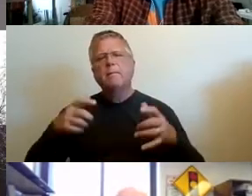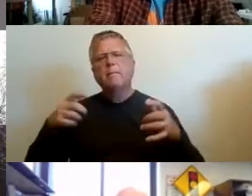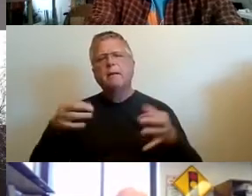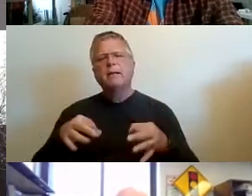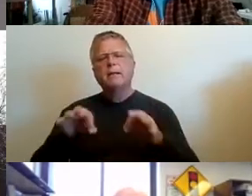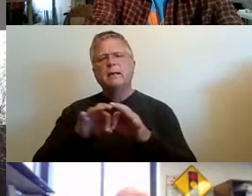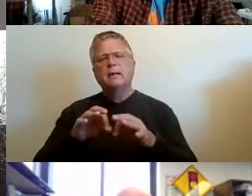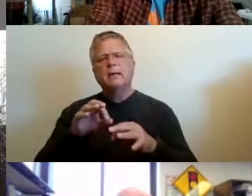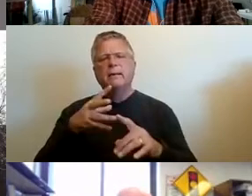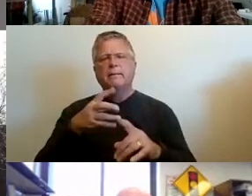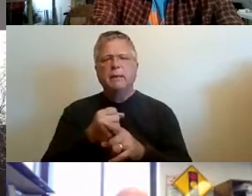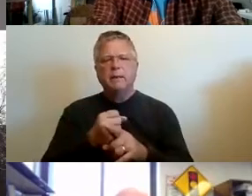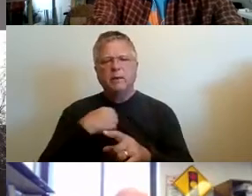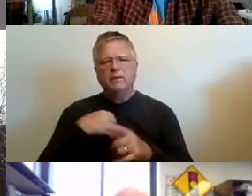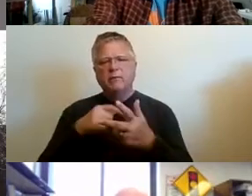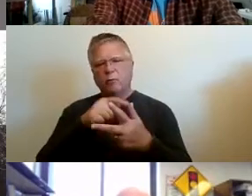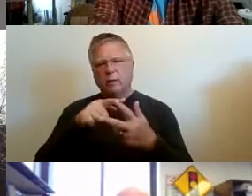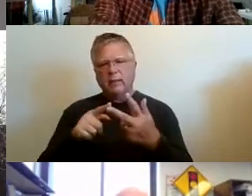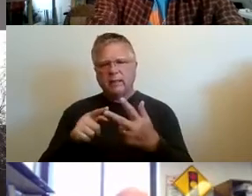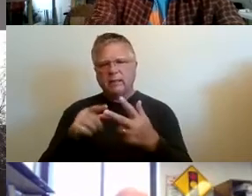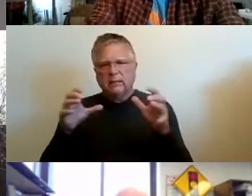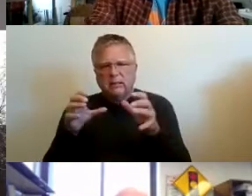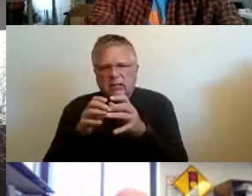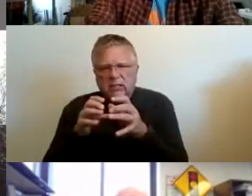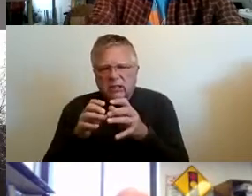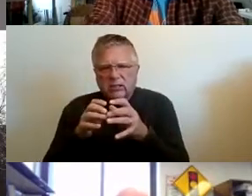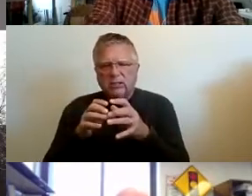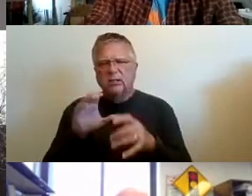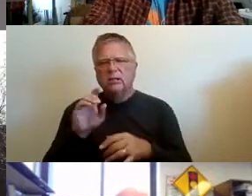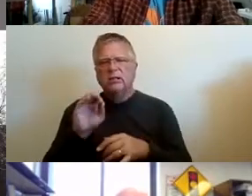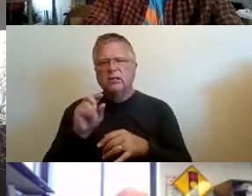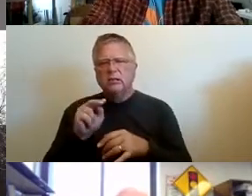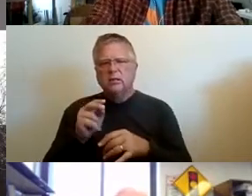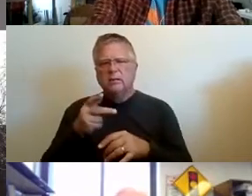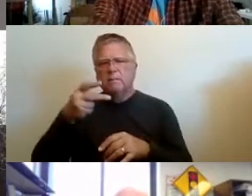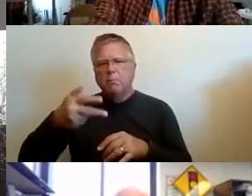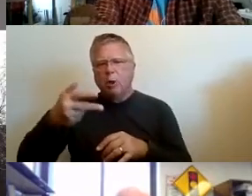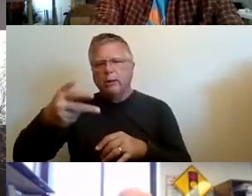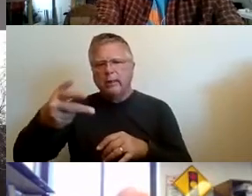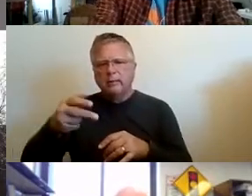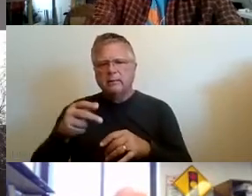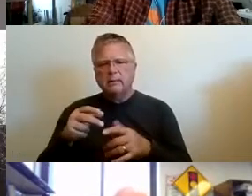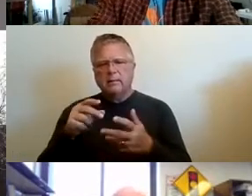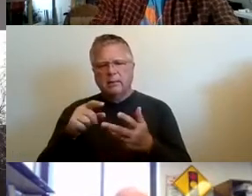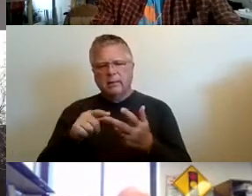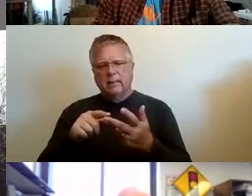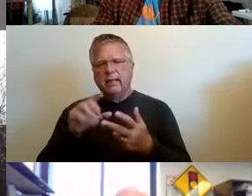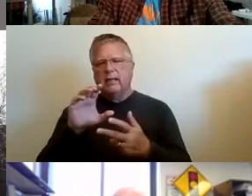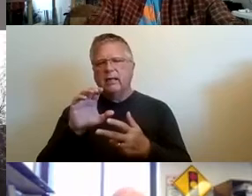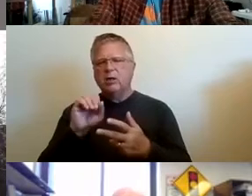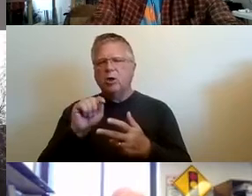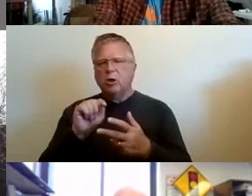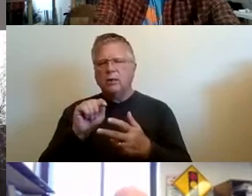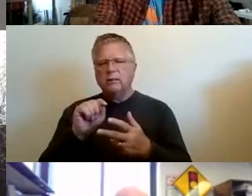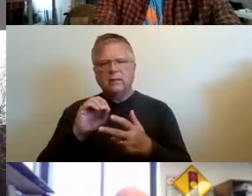things: traffic congestion, parking, and cost. So none of these are going to be